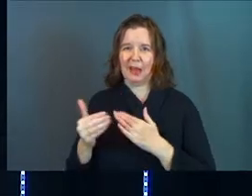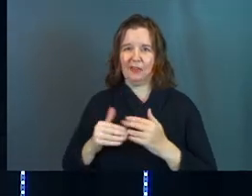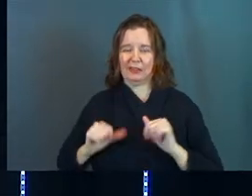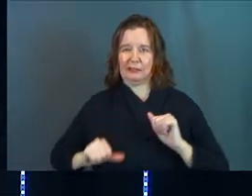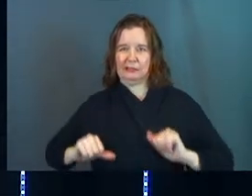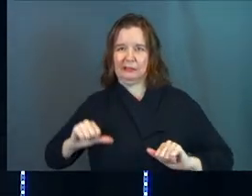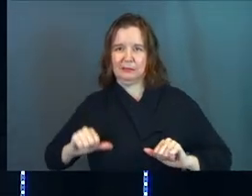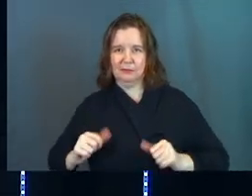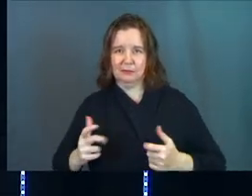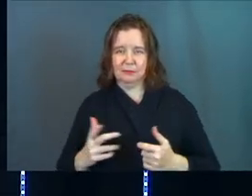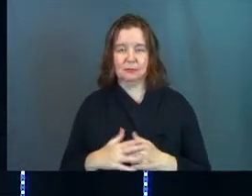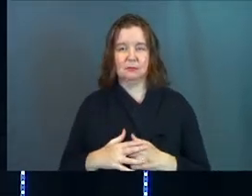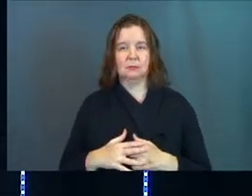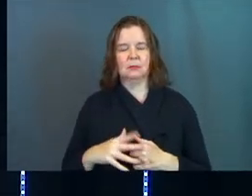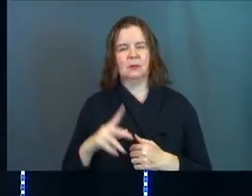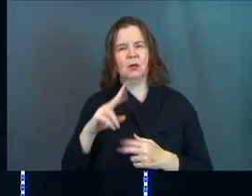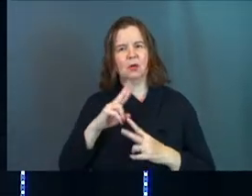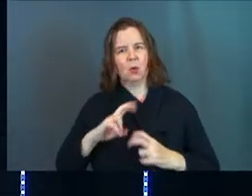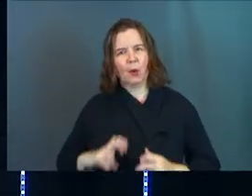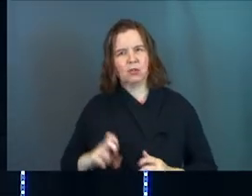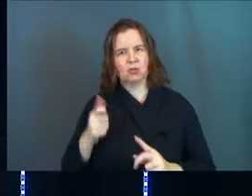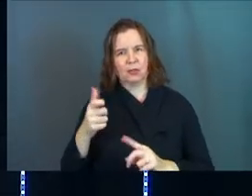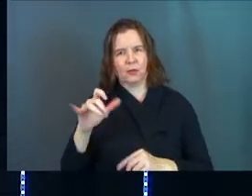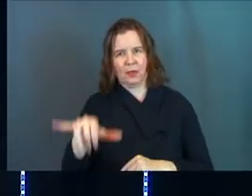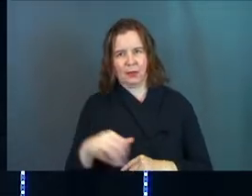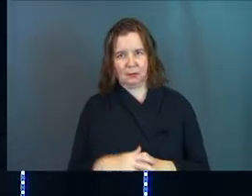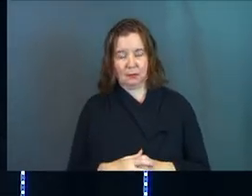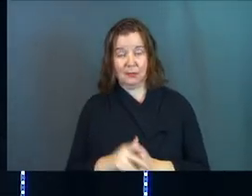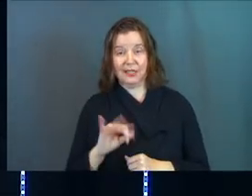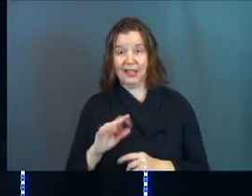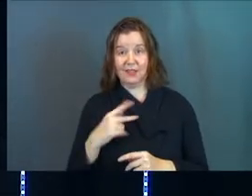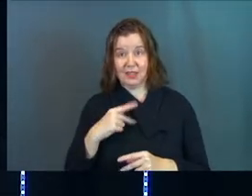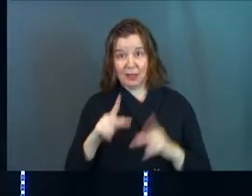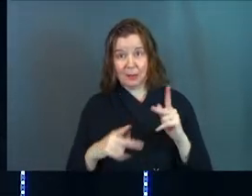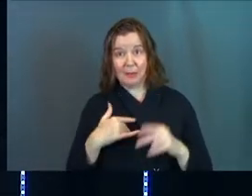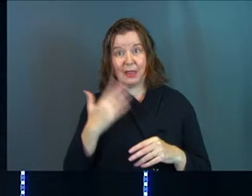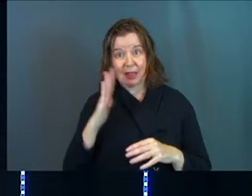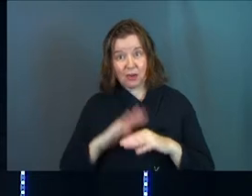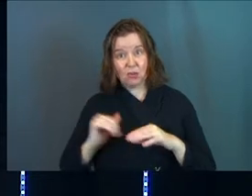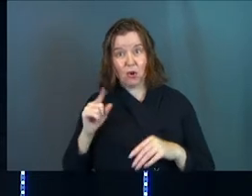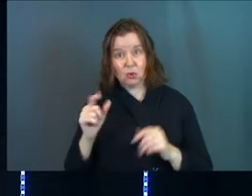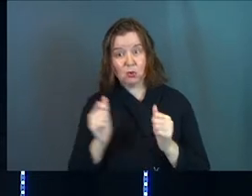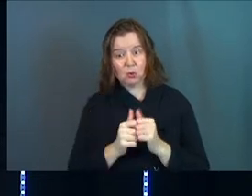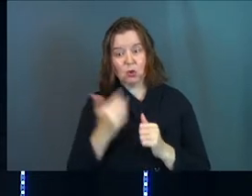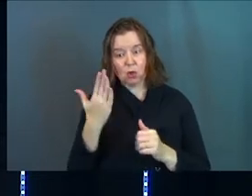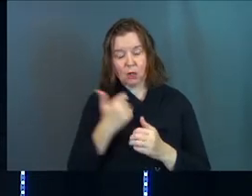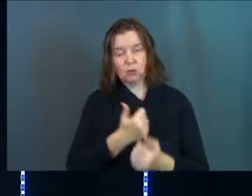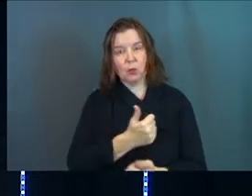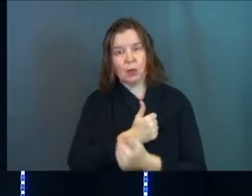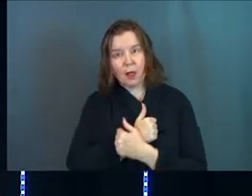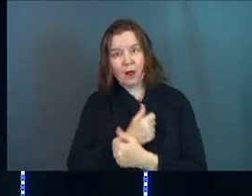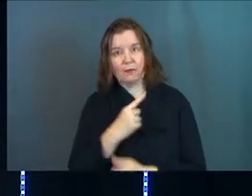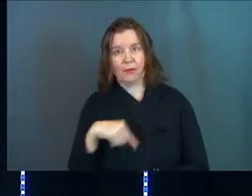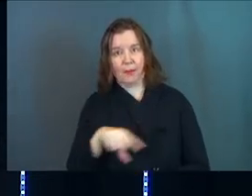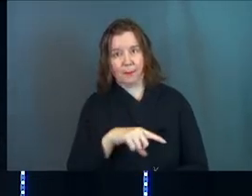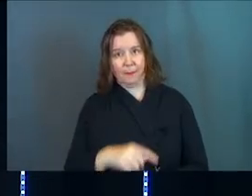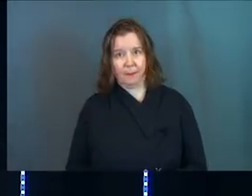uncomfortable. Question yourself on that. If these are the folks that God has called you to, you're called to love